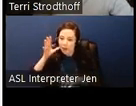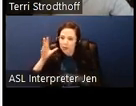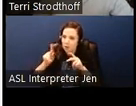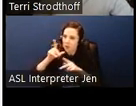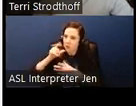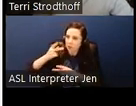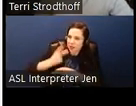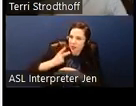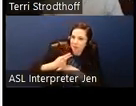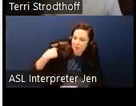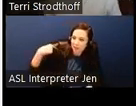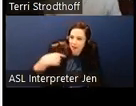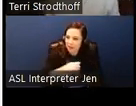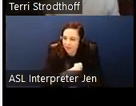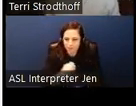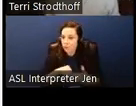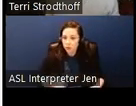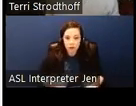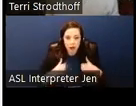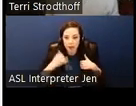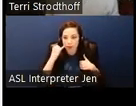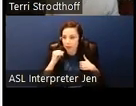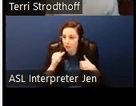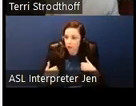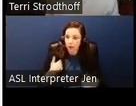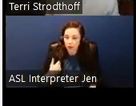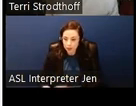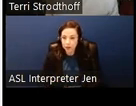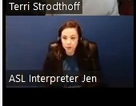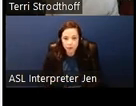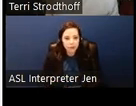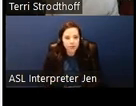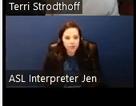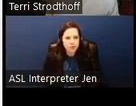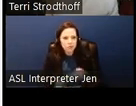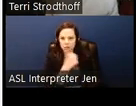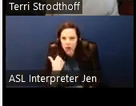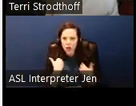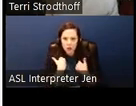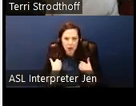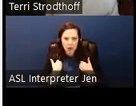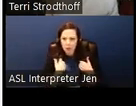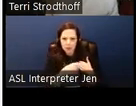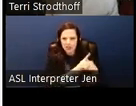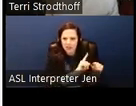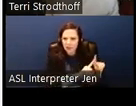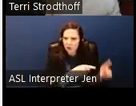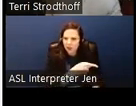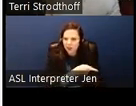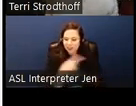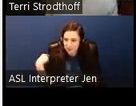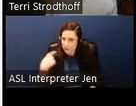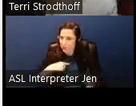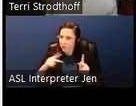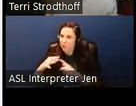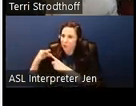We literally cannot make it. And that is so different than other mammals. It makes us very exceptional as people.